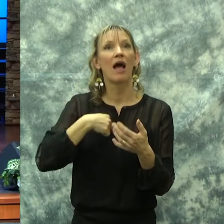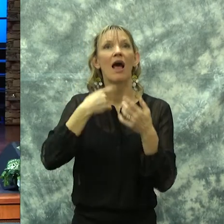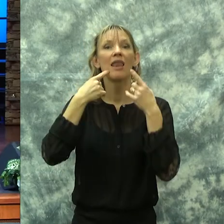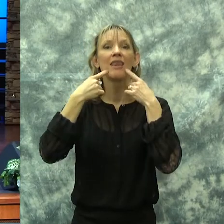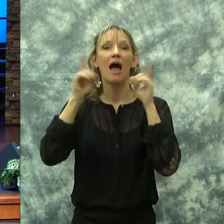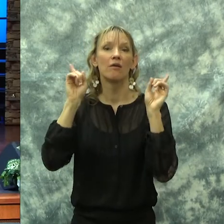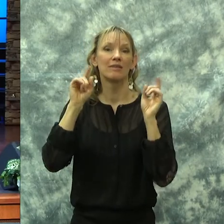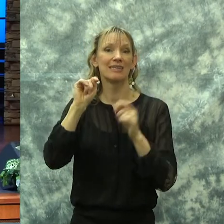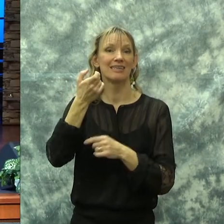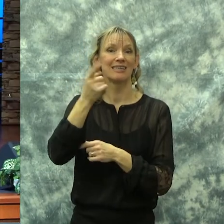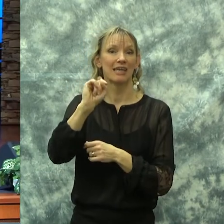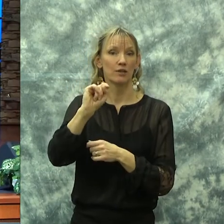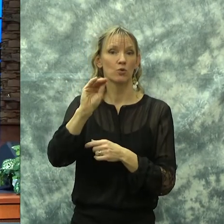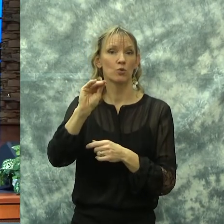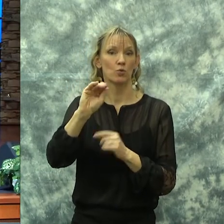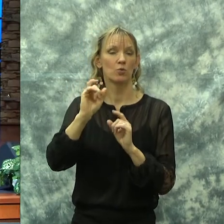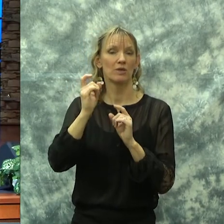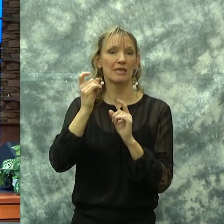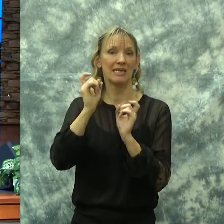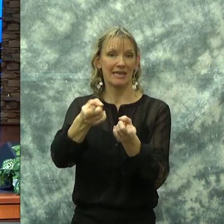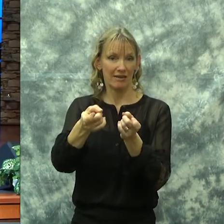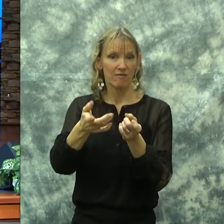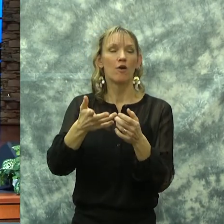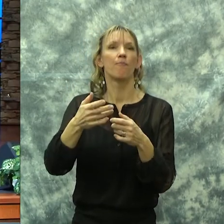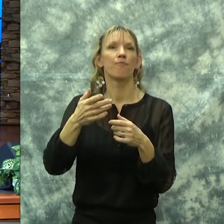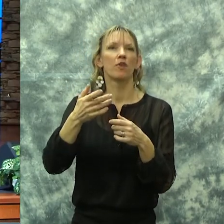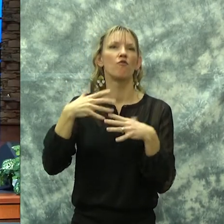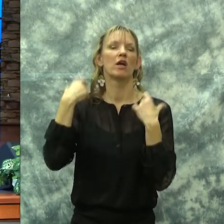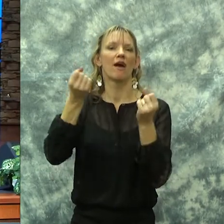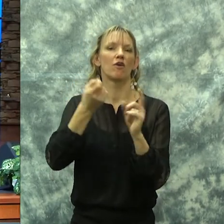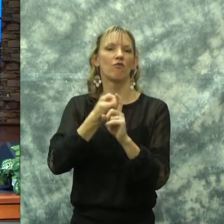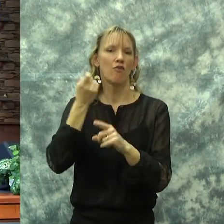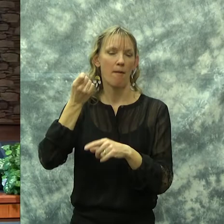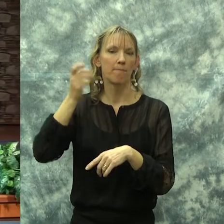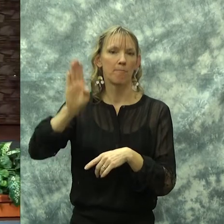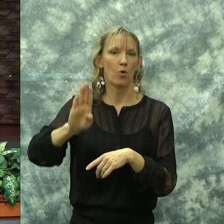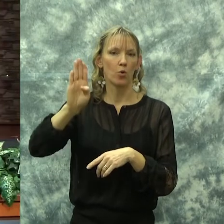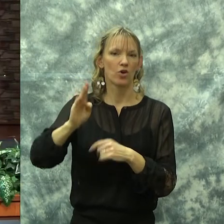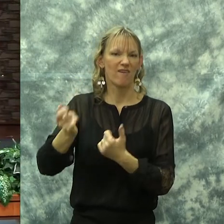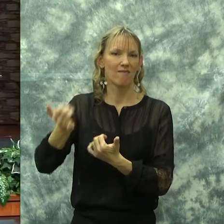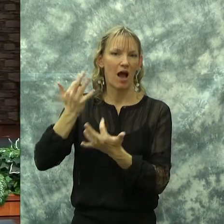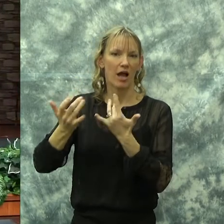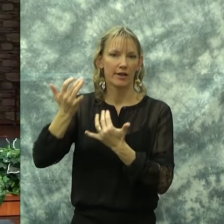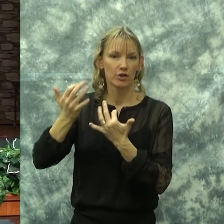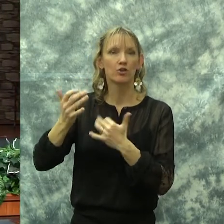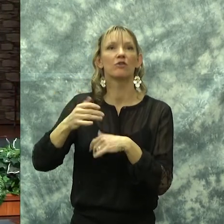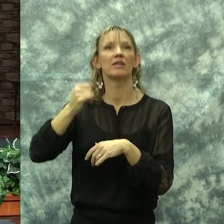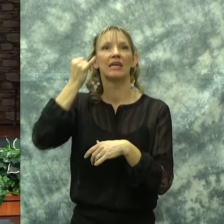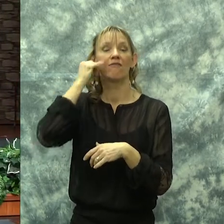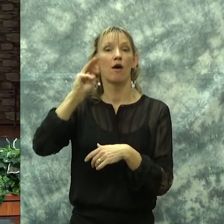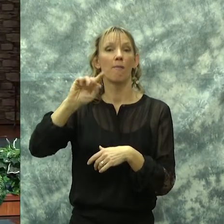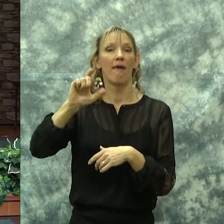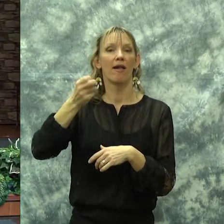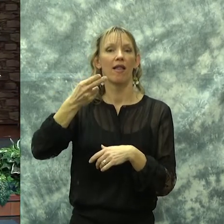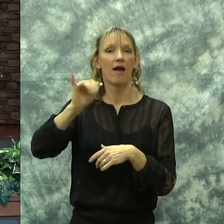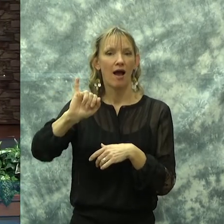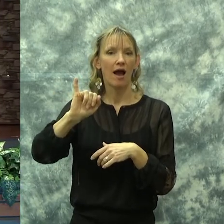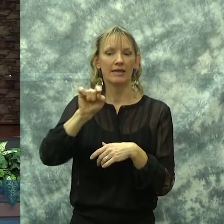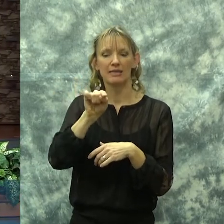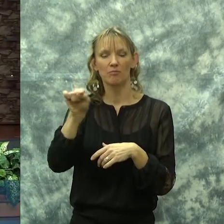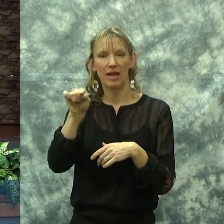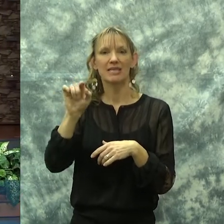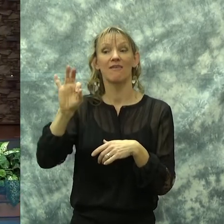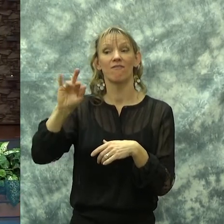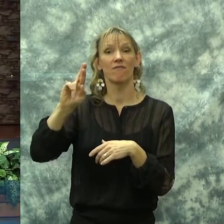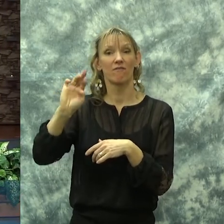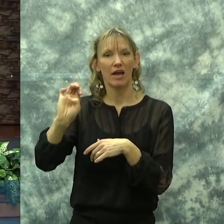a text to give to help people recovering from the Boulder fires. Our text number is 45888. And if you do Mile High and I think a little space and